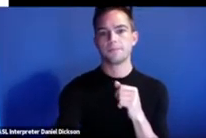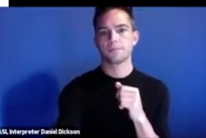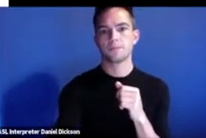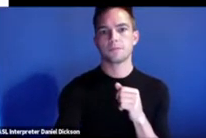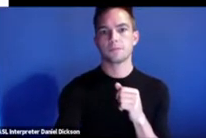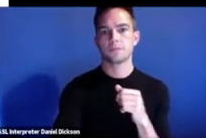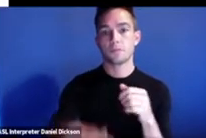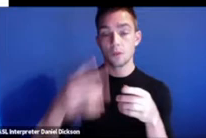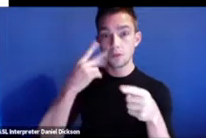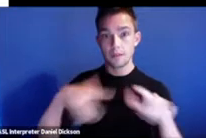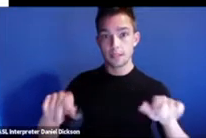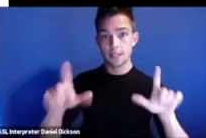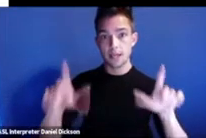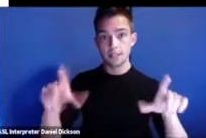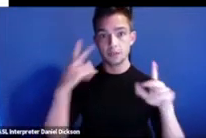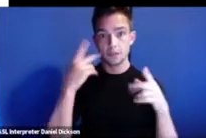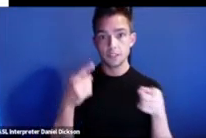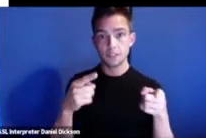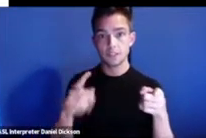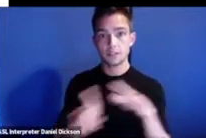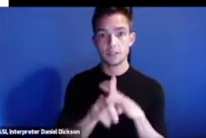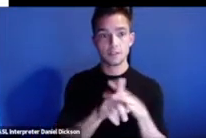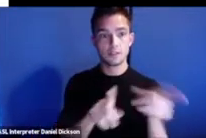up. Do you see my slides?